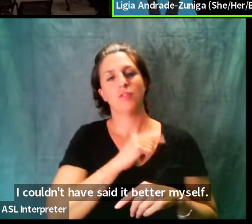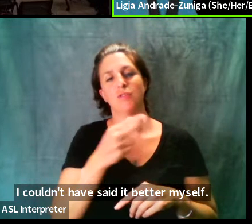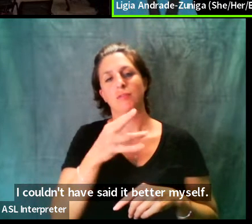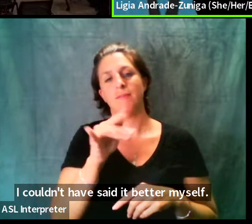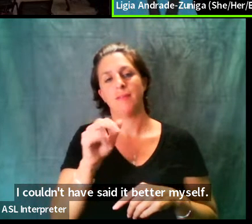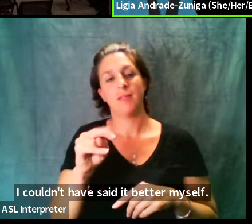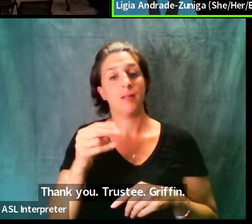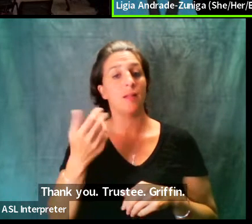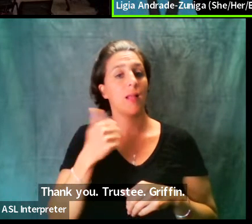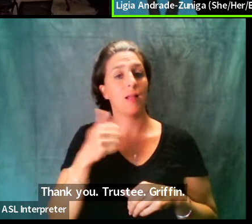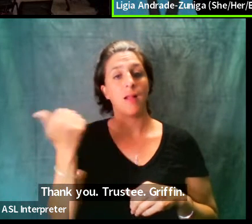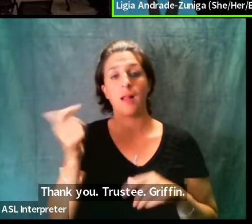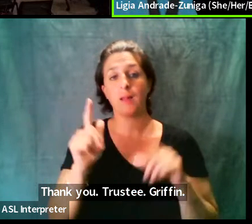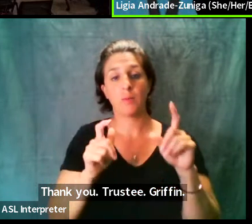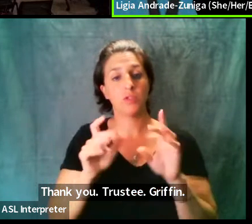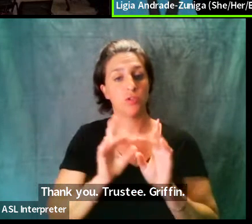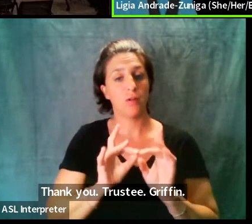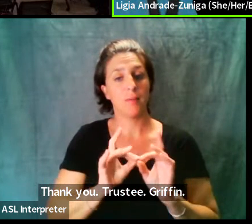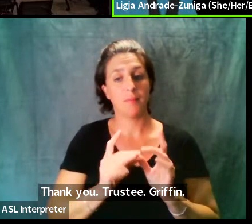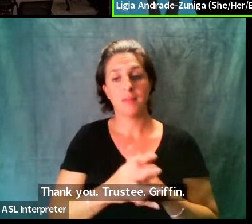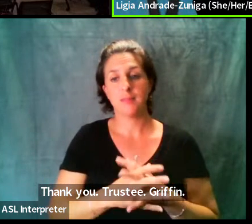Any other questions or comments?